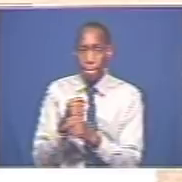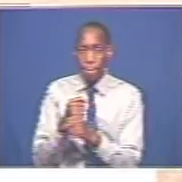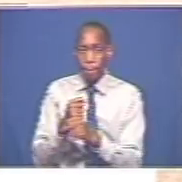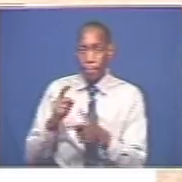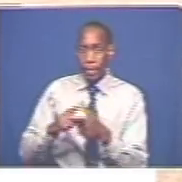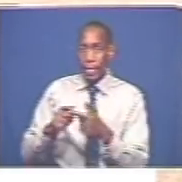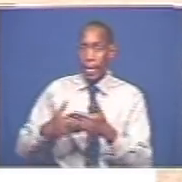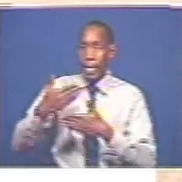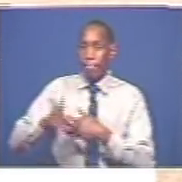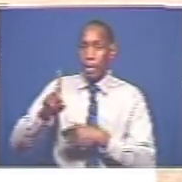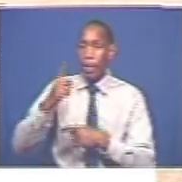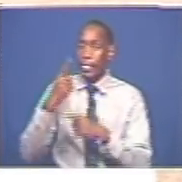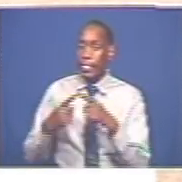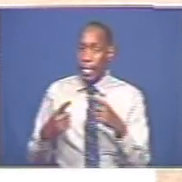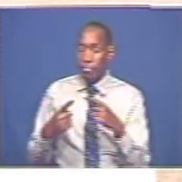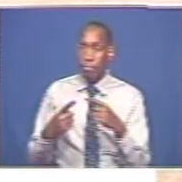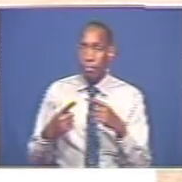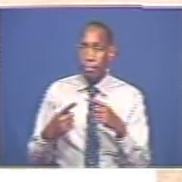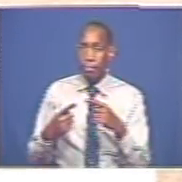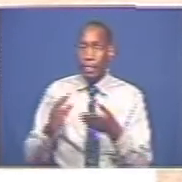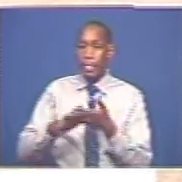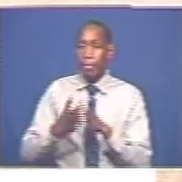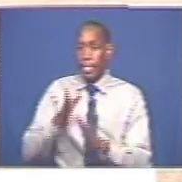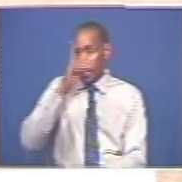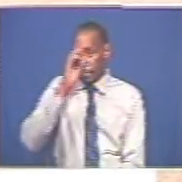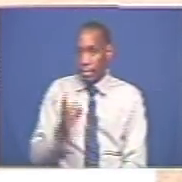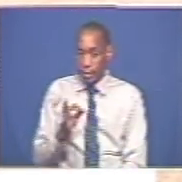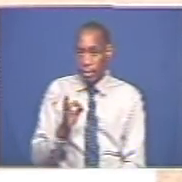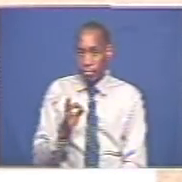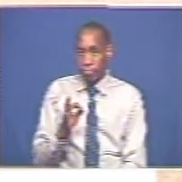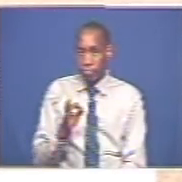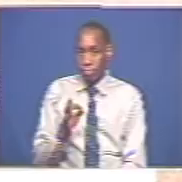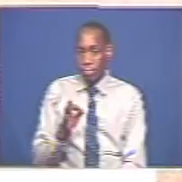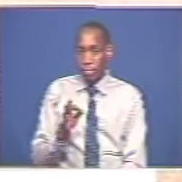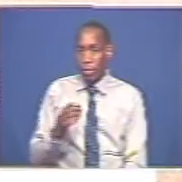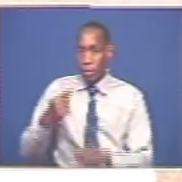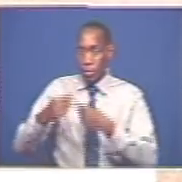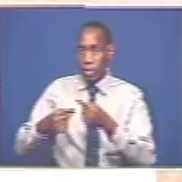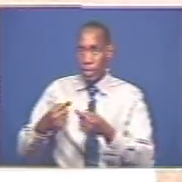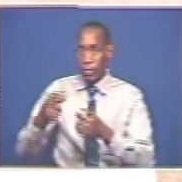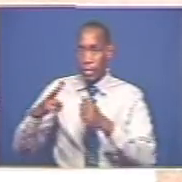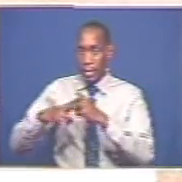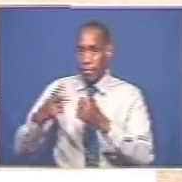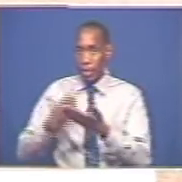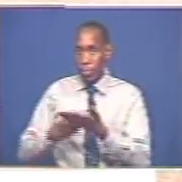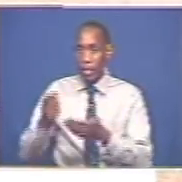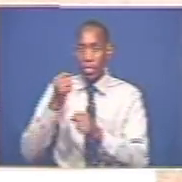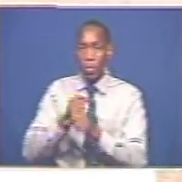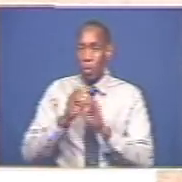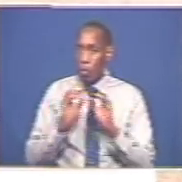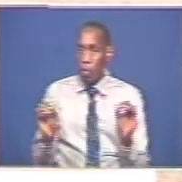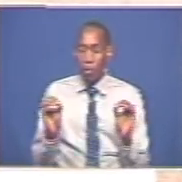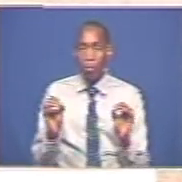Then after 1 year, it became serious because it went on for around 7 weeks. I couldn't do anything. Mm-hmm. I have